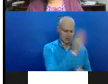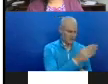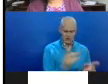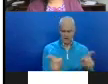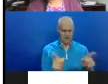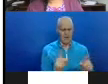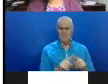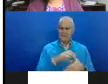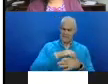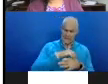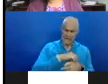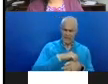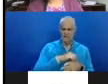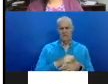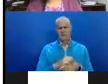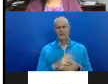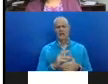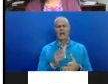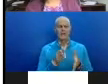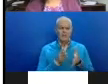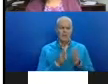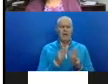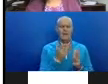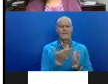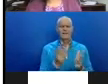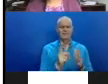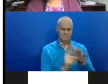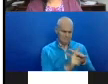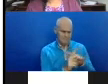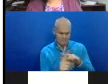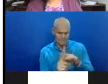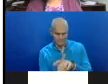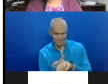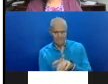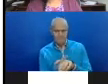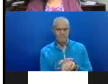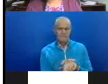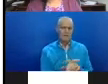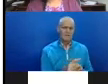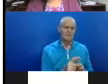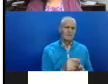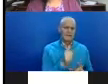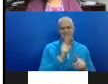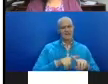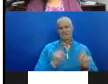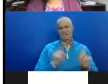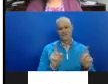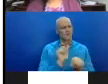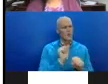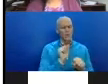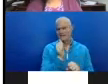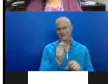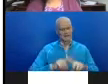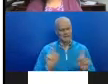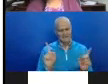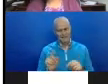content and the way things play out in relationships, it's not different. The work's not different. And I